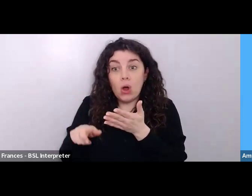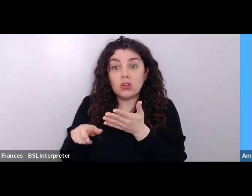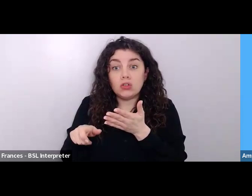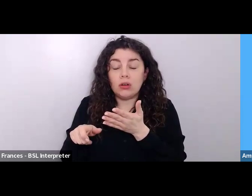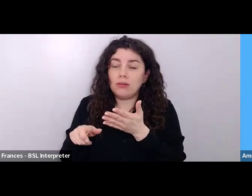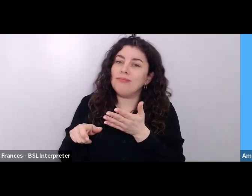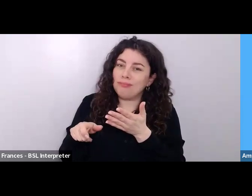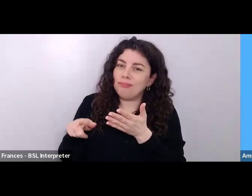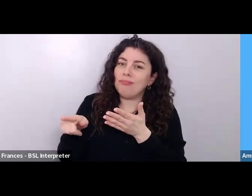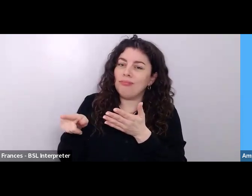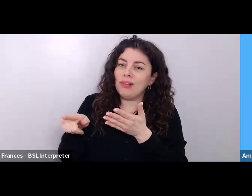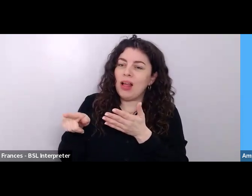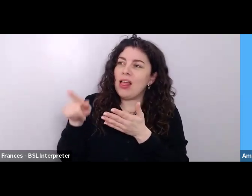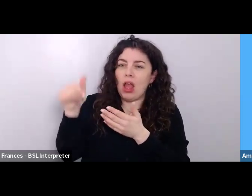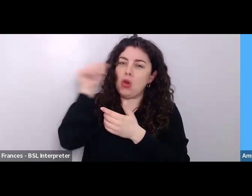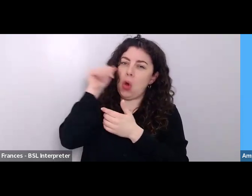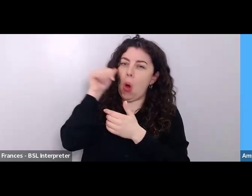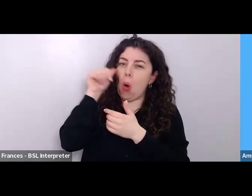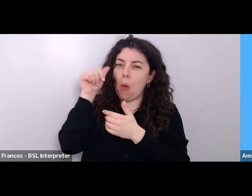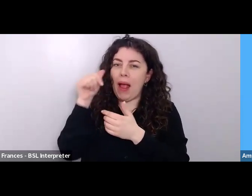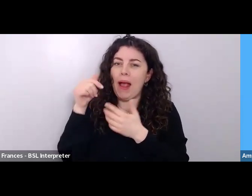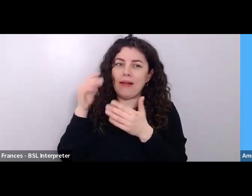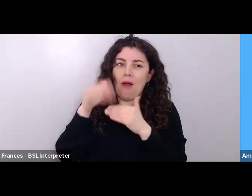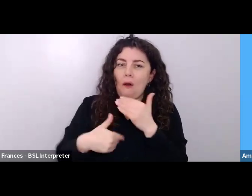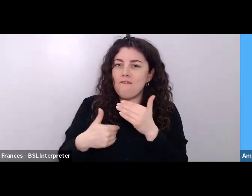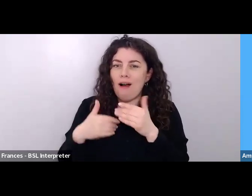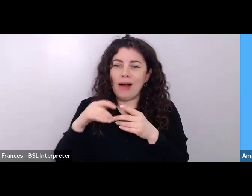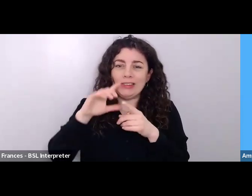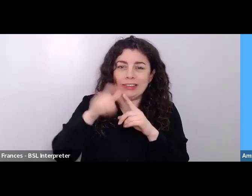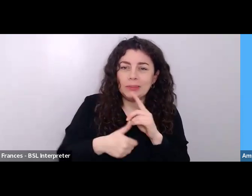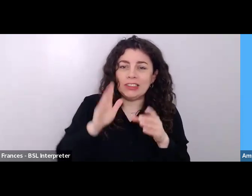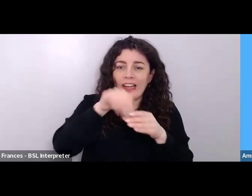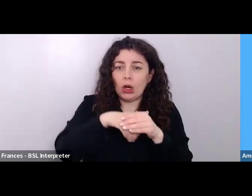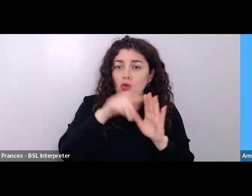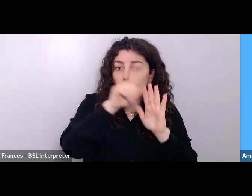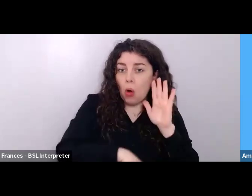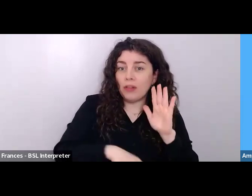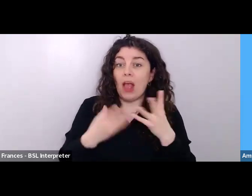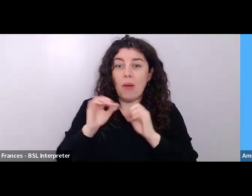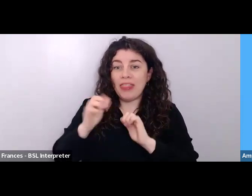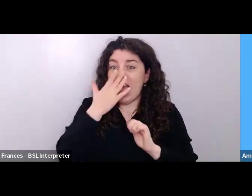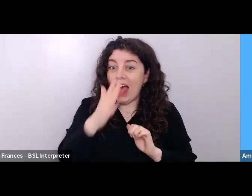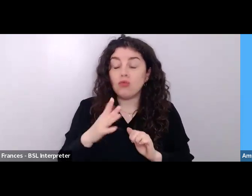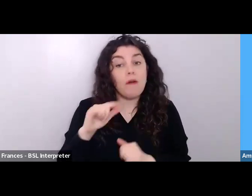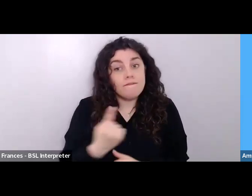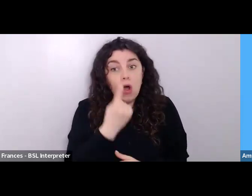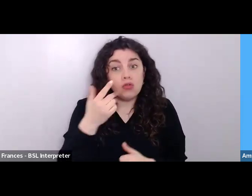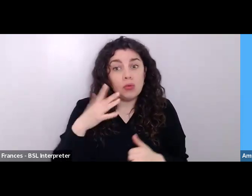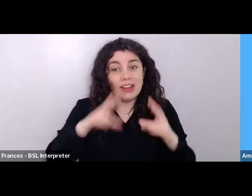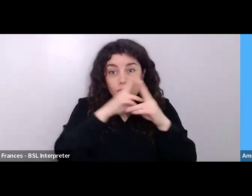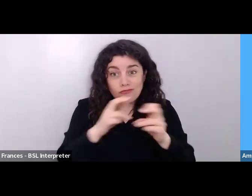quite mature in their disability inclusion policies and attitudes. So do your